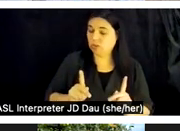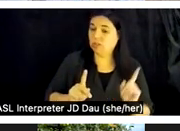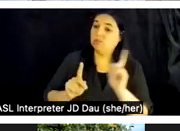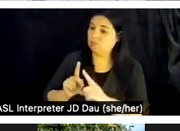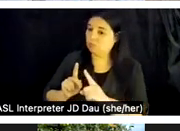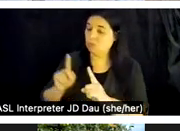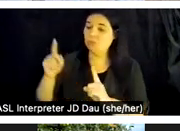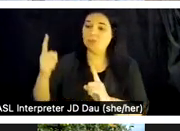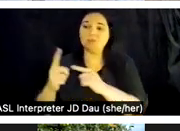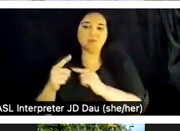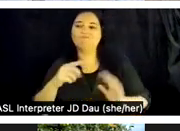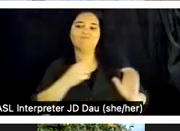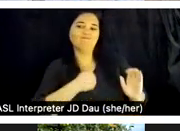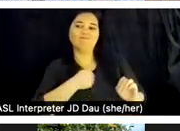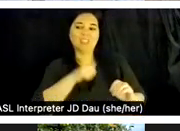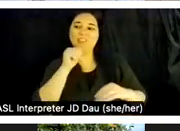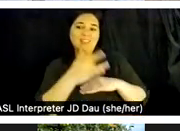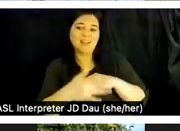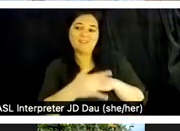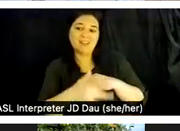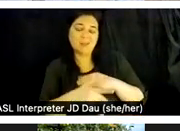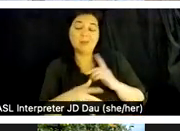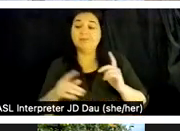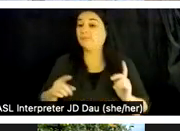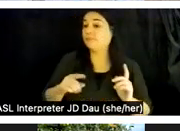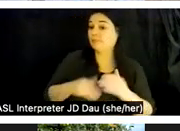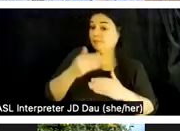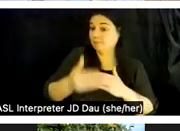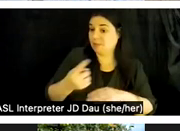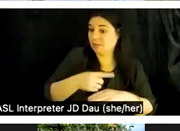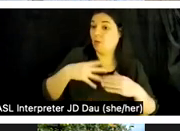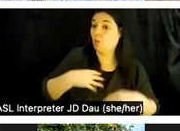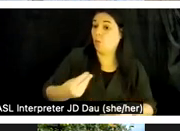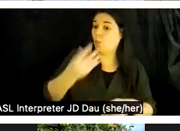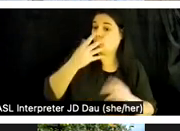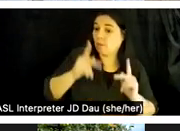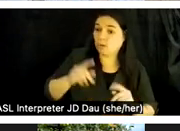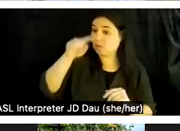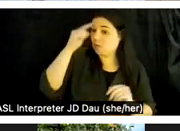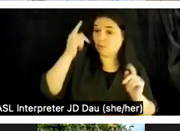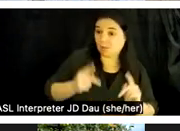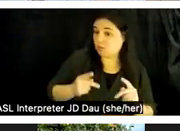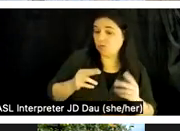available, you would have a white person or potentially even a Black person